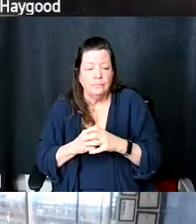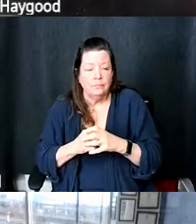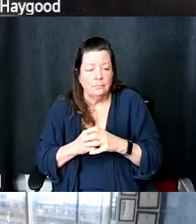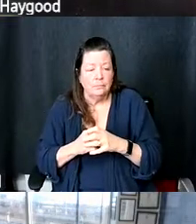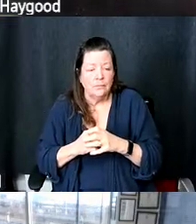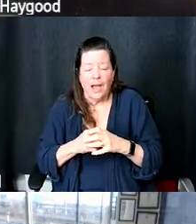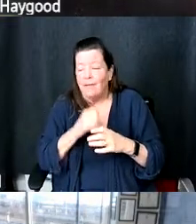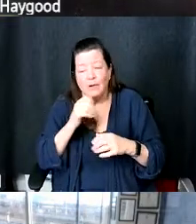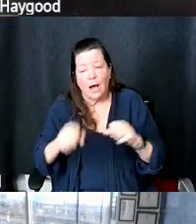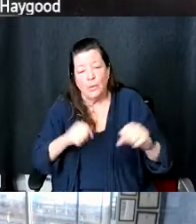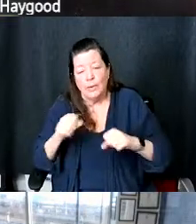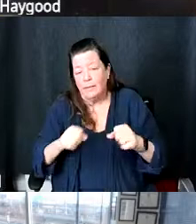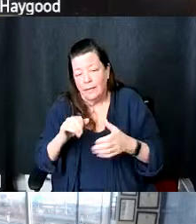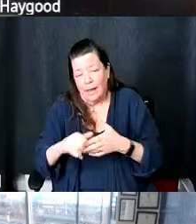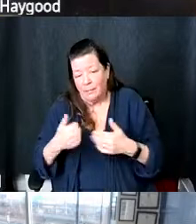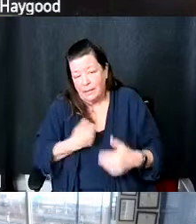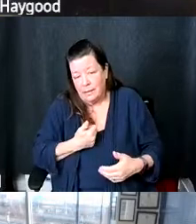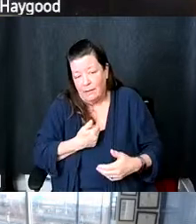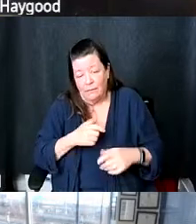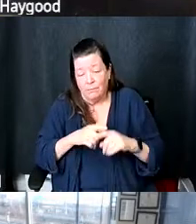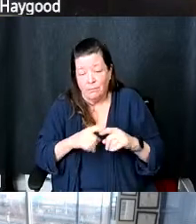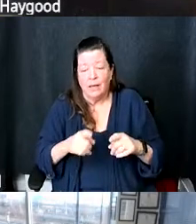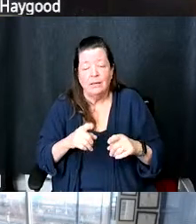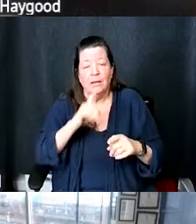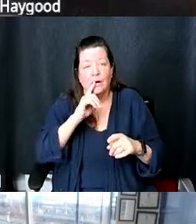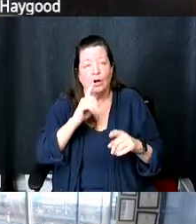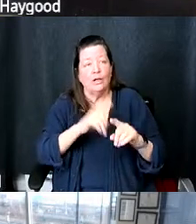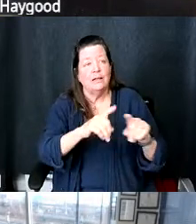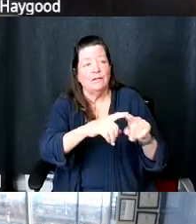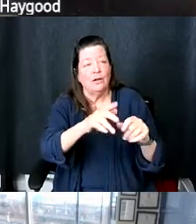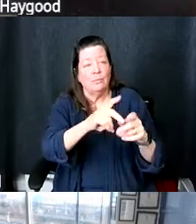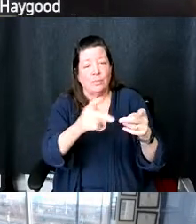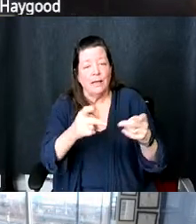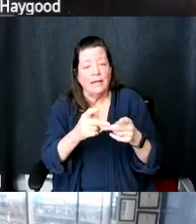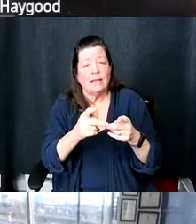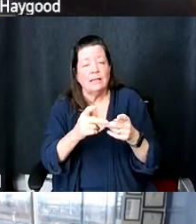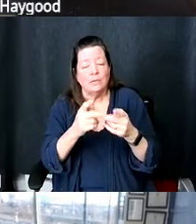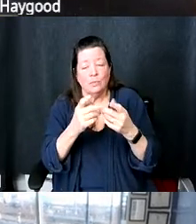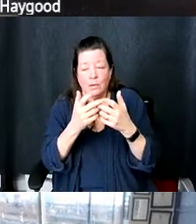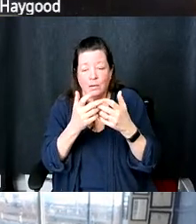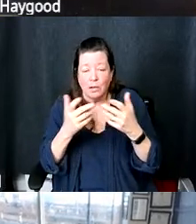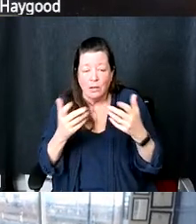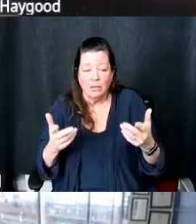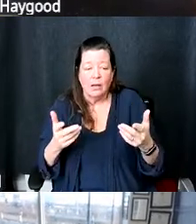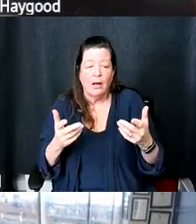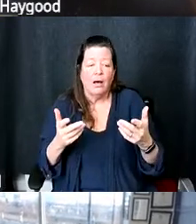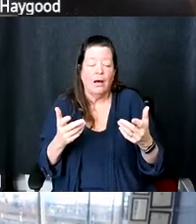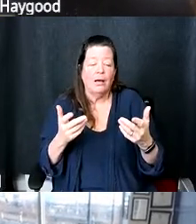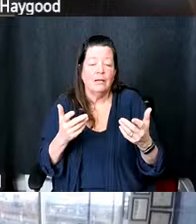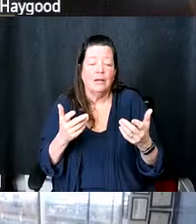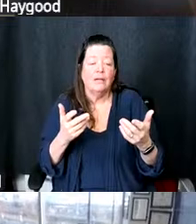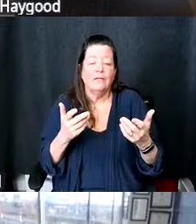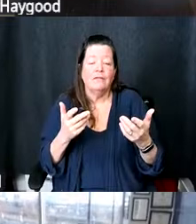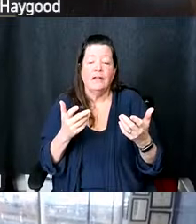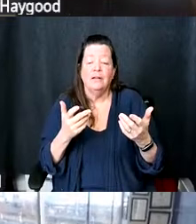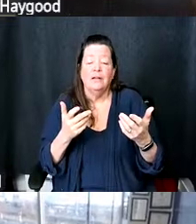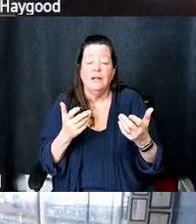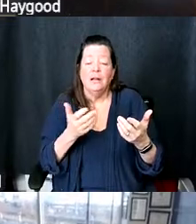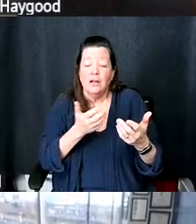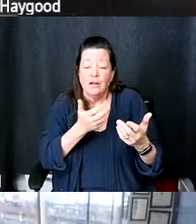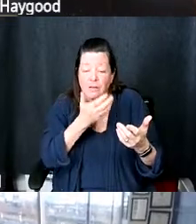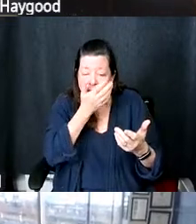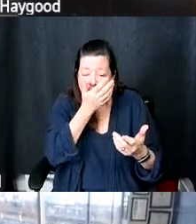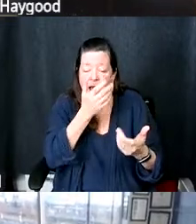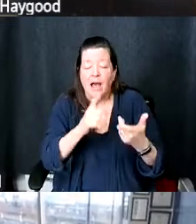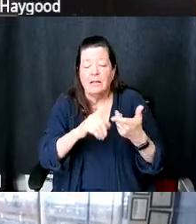it. And then also that there's just, it is a place where there's a lot of gravel on that path at times in certain places and glass and whatever.